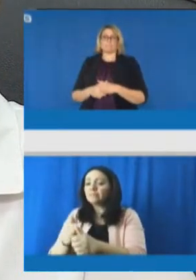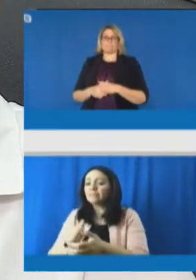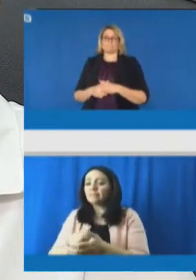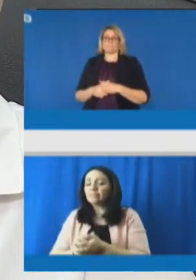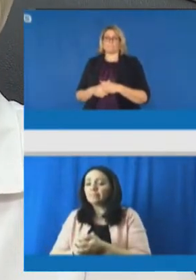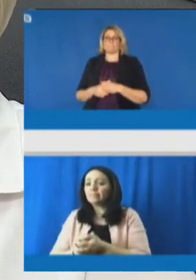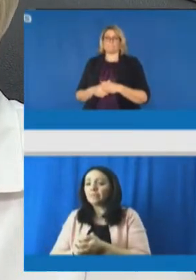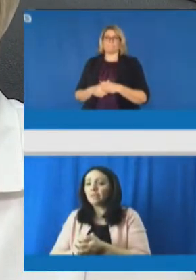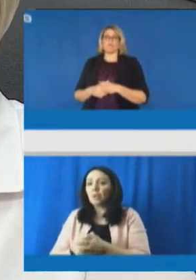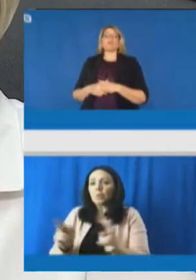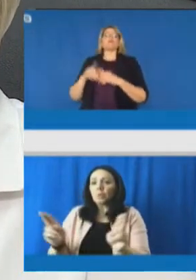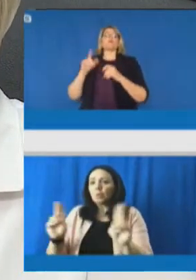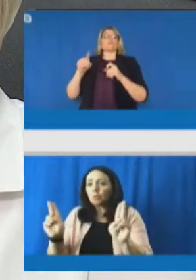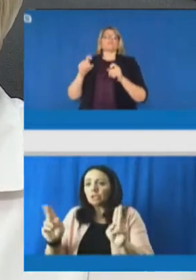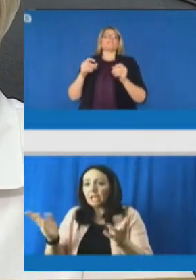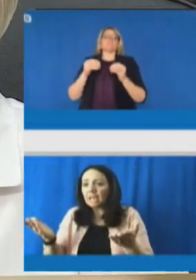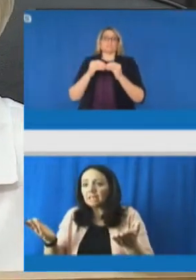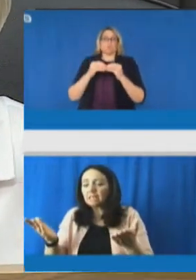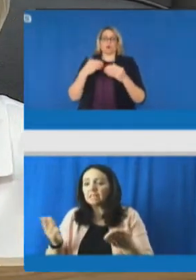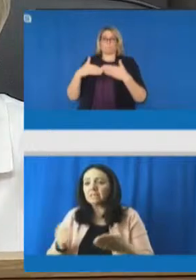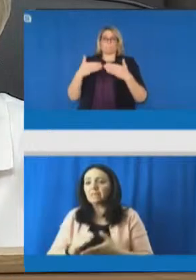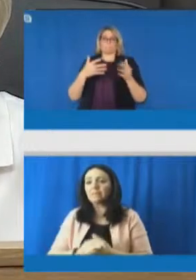St. John Valley Times.